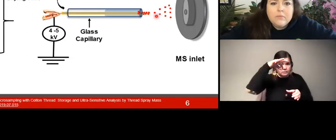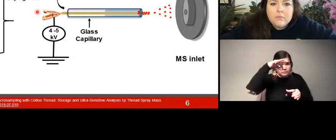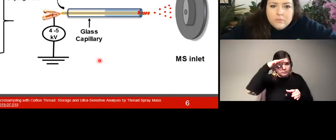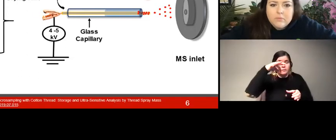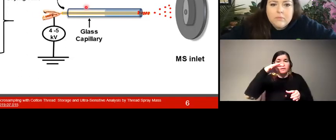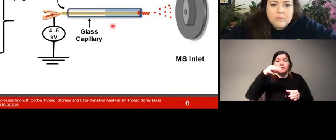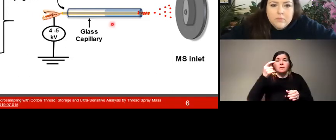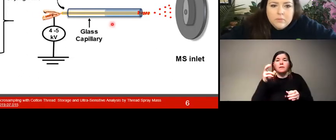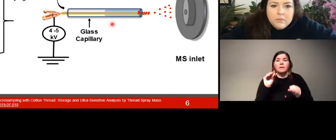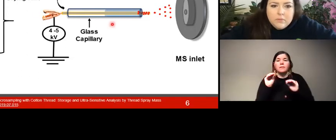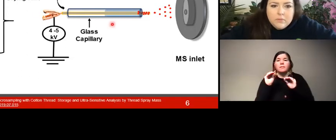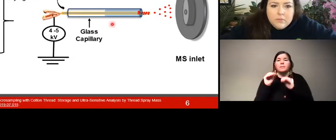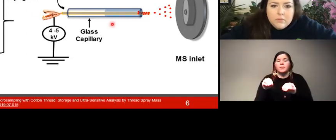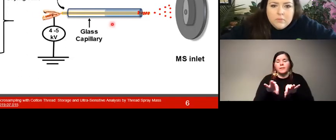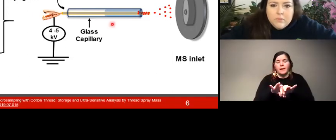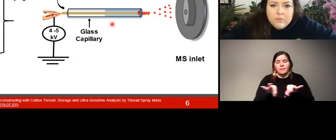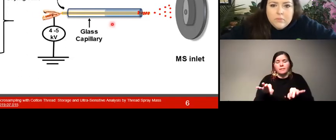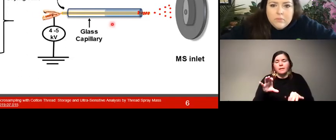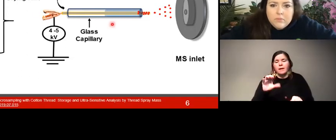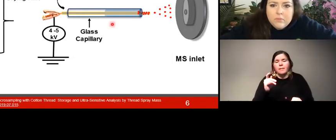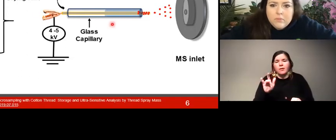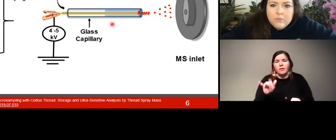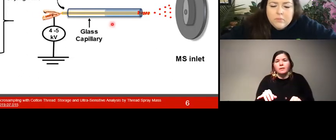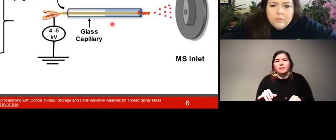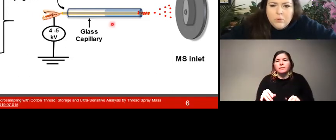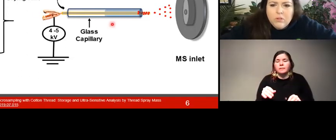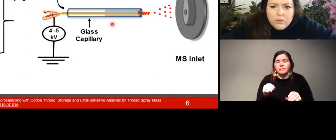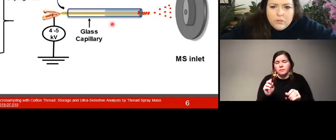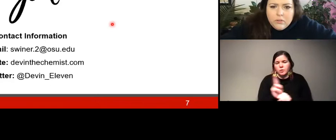and then put it in this glass capillary to set it right in front of my instrument.